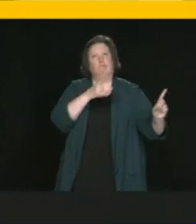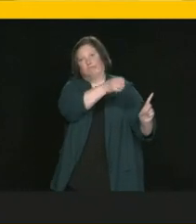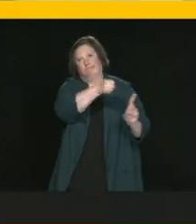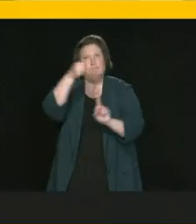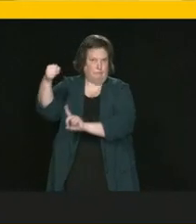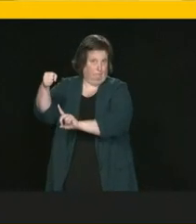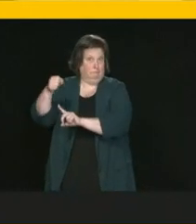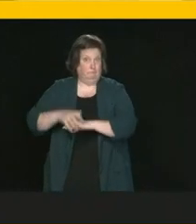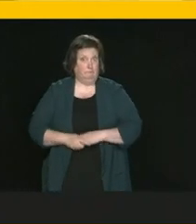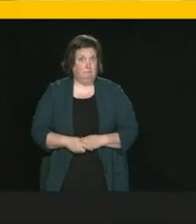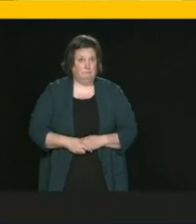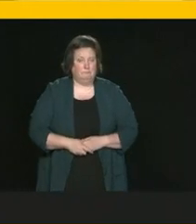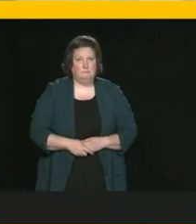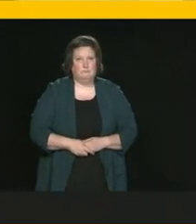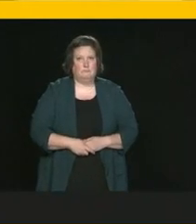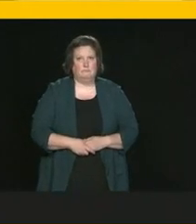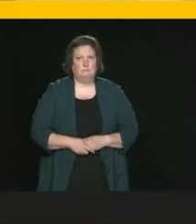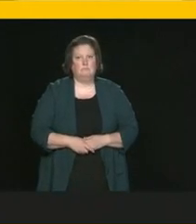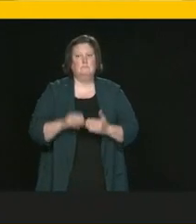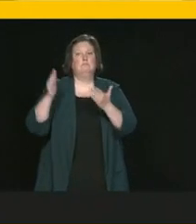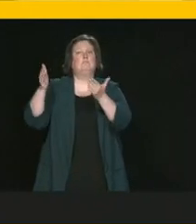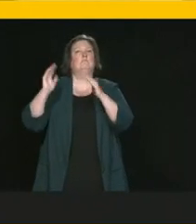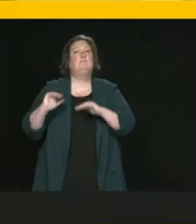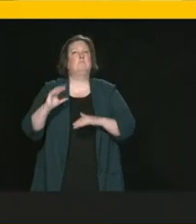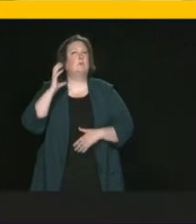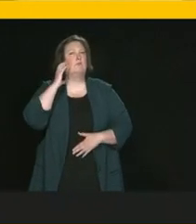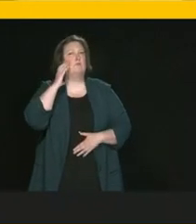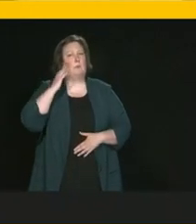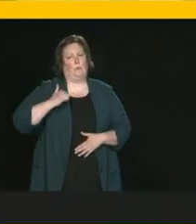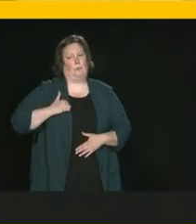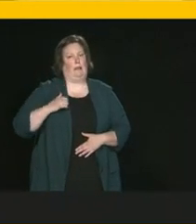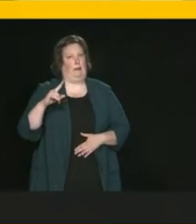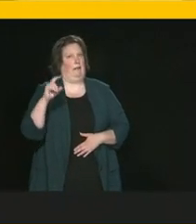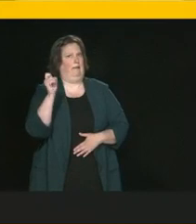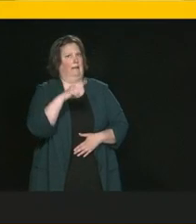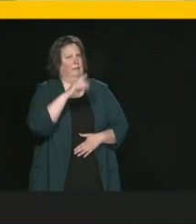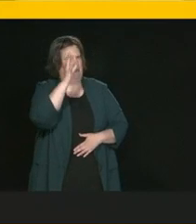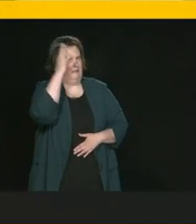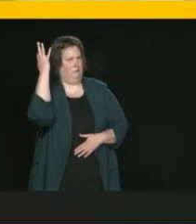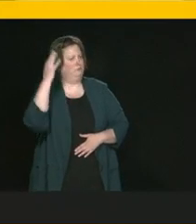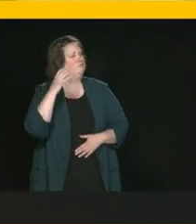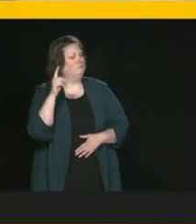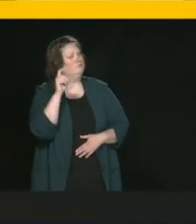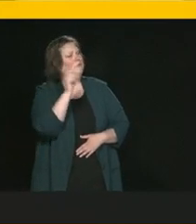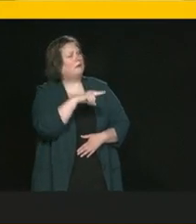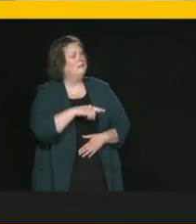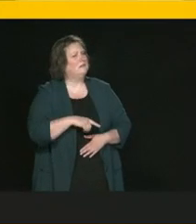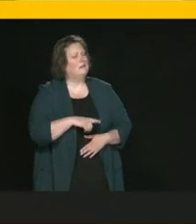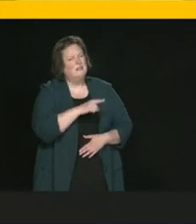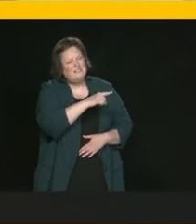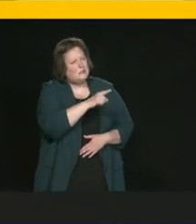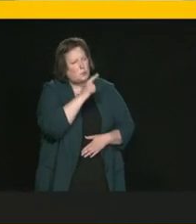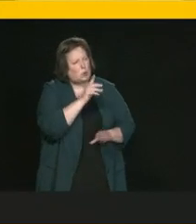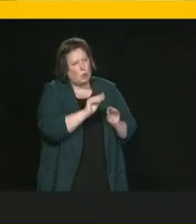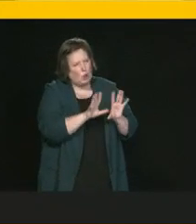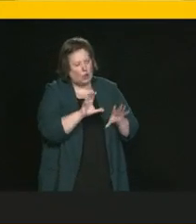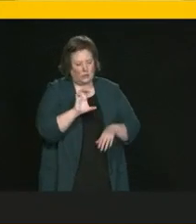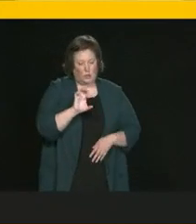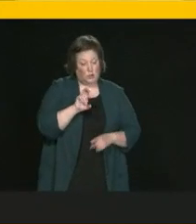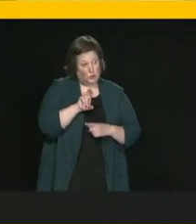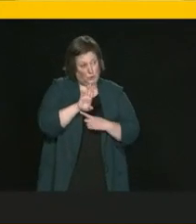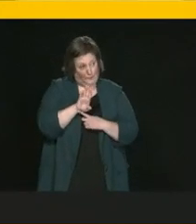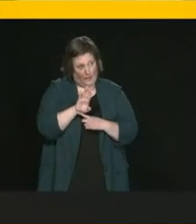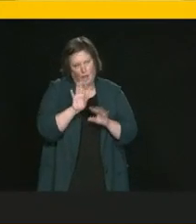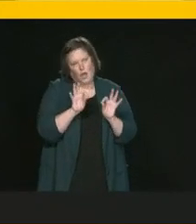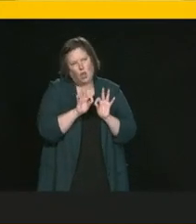Radio-Canada, a question on CERB. It wasn't clear how much will this cost. The first